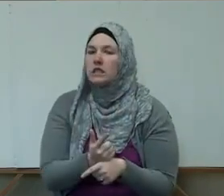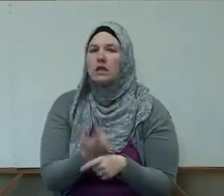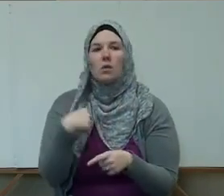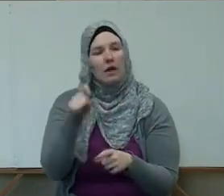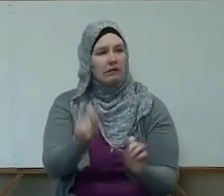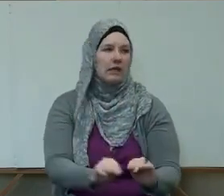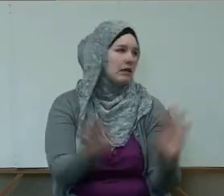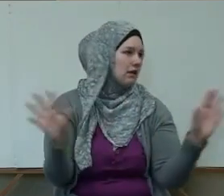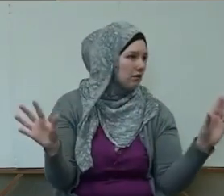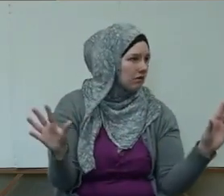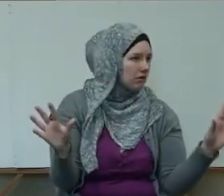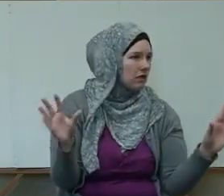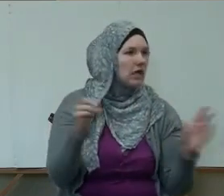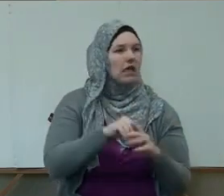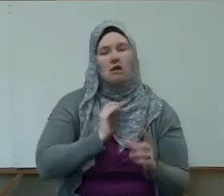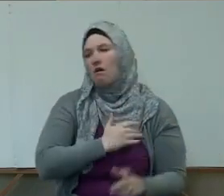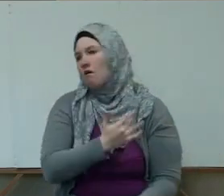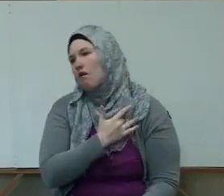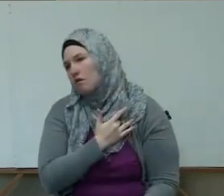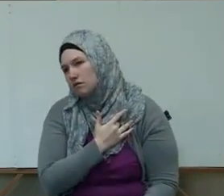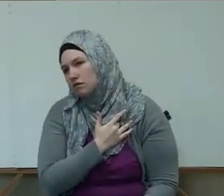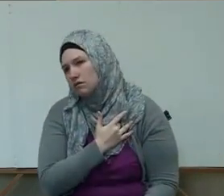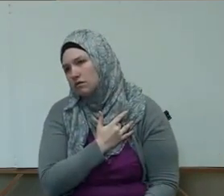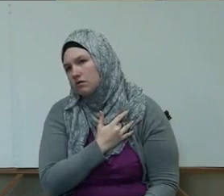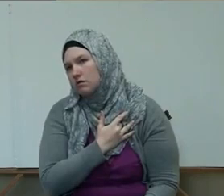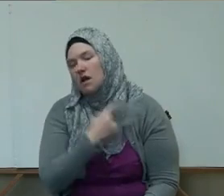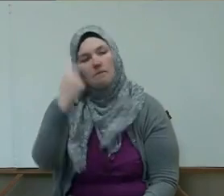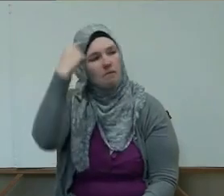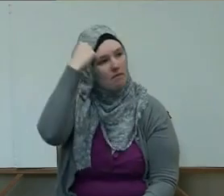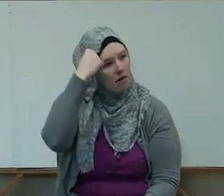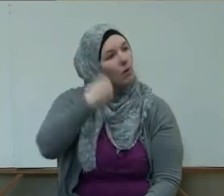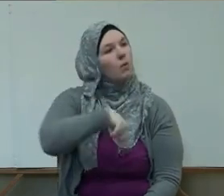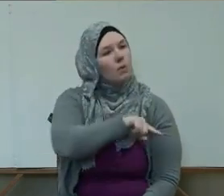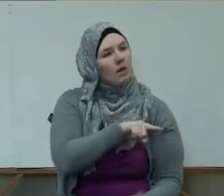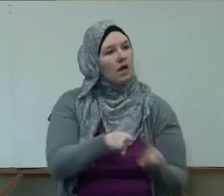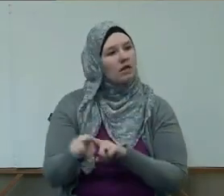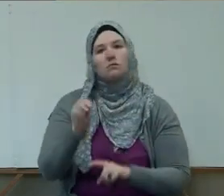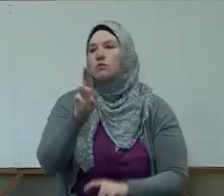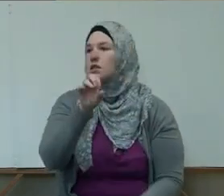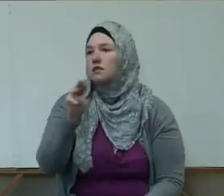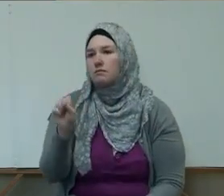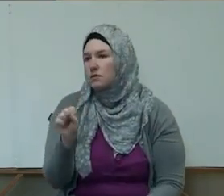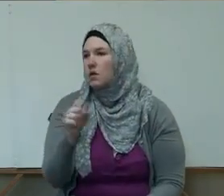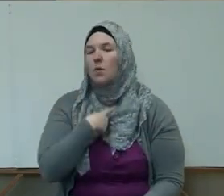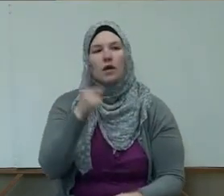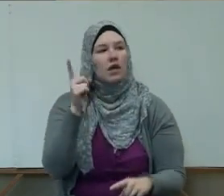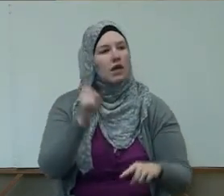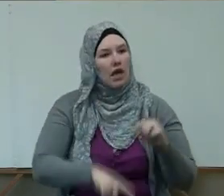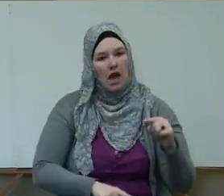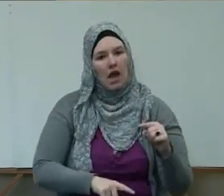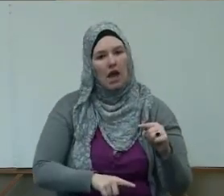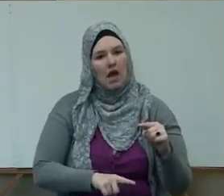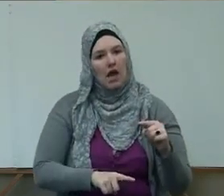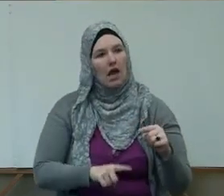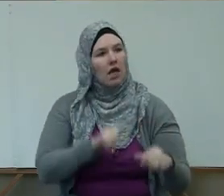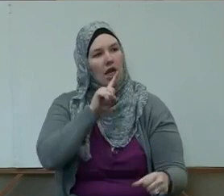to be clear in our heart and head that we as Muslims do not commit to either